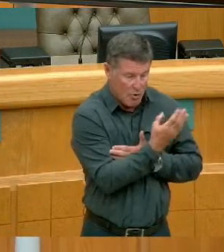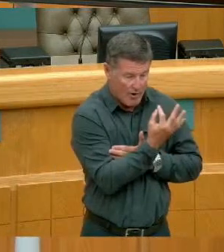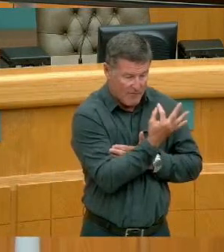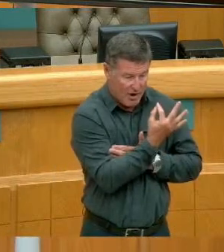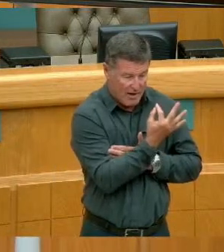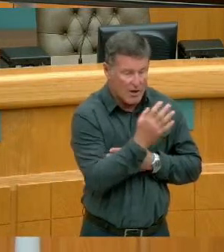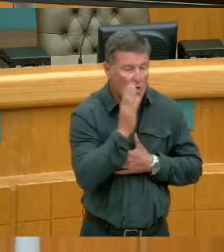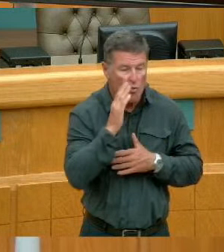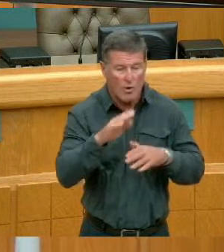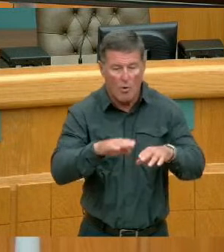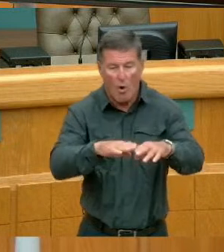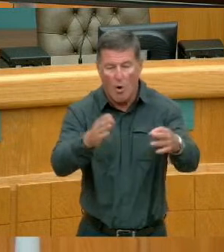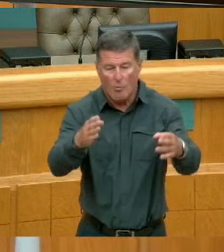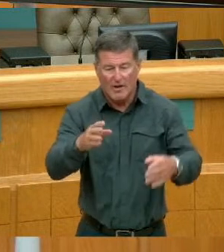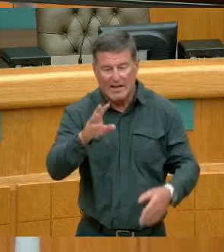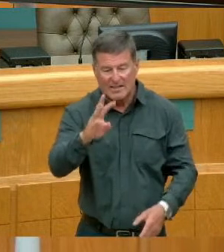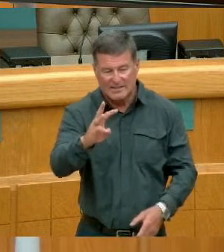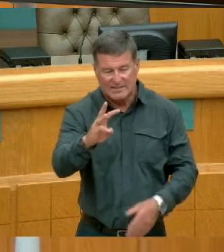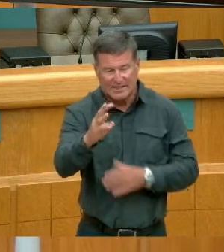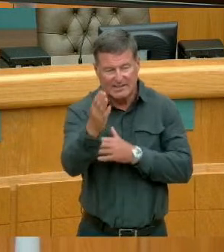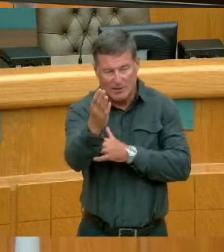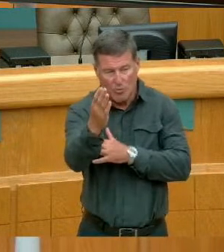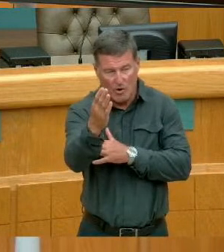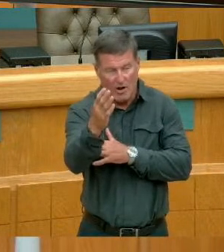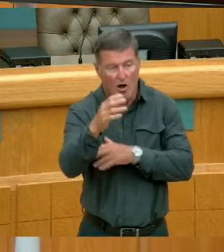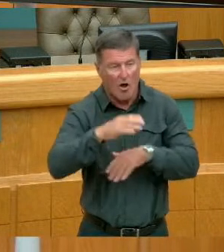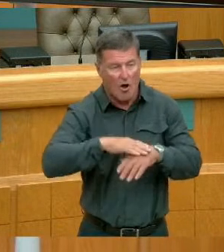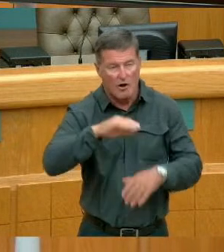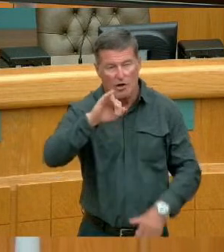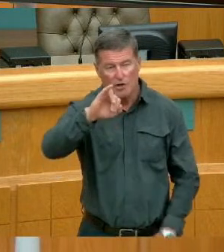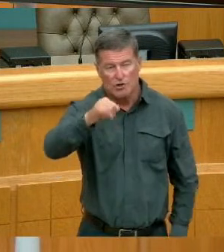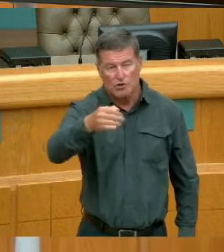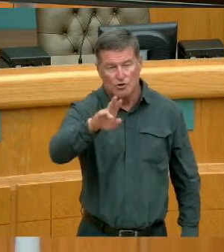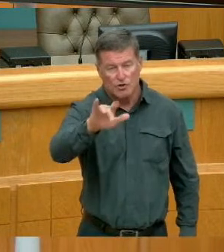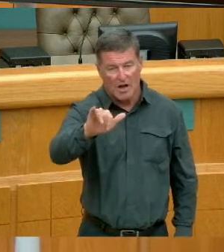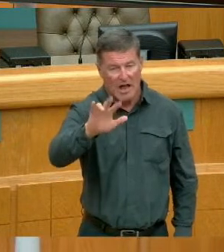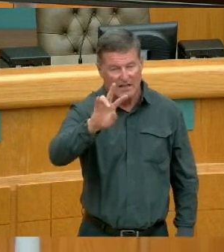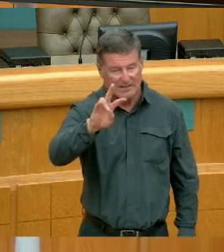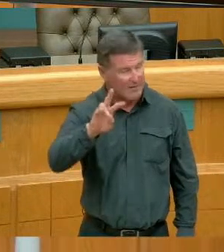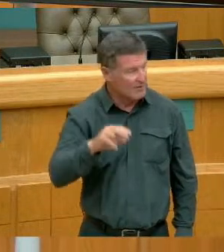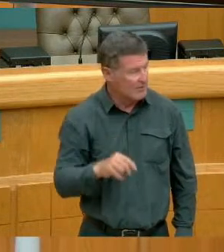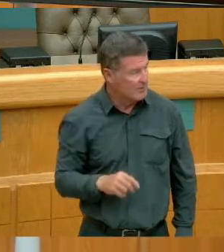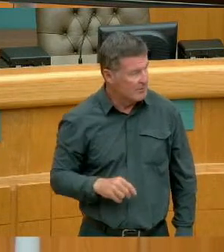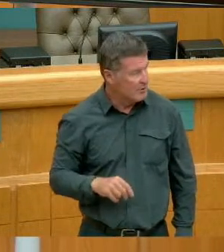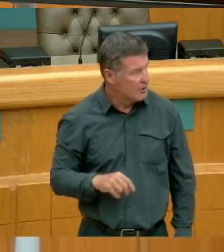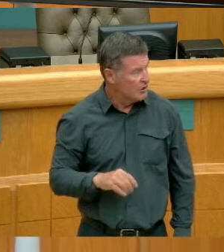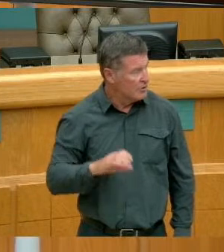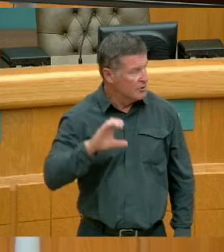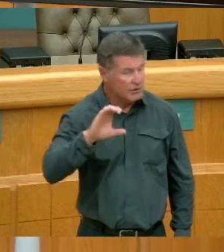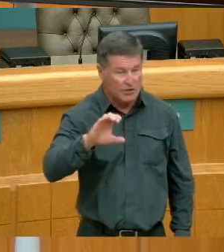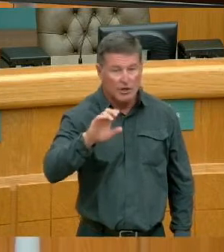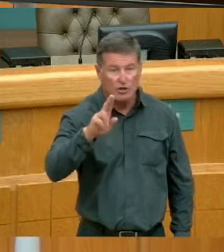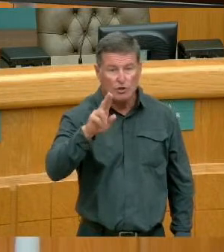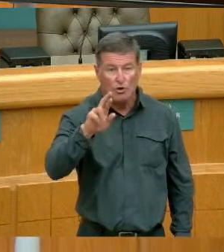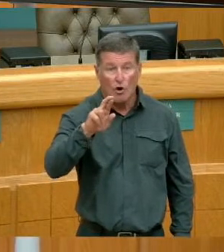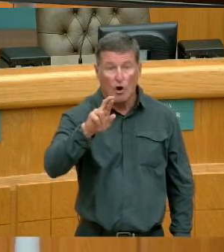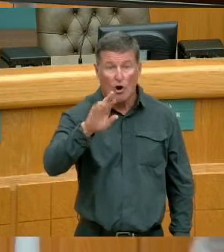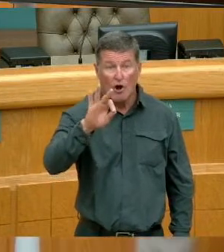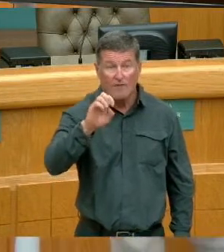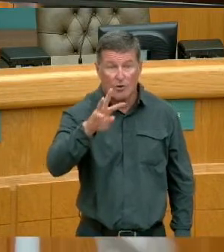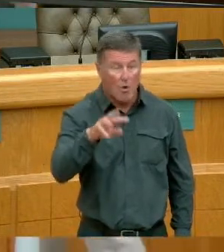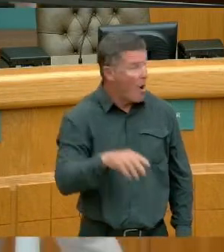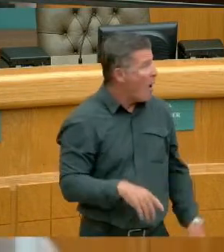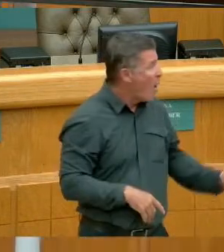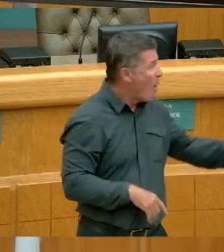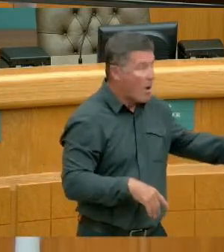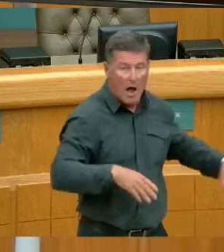reopen 6 o'clock a.m. Tuesday on the 7th of July. And the curfew, Judge, did you talk about the curfew? Yeah, I didn't. Yeah, let's